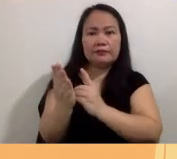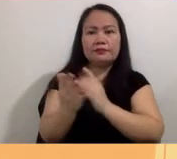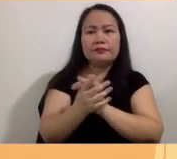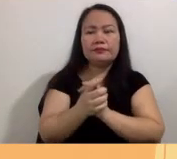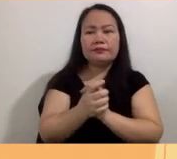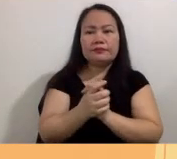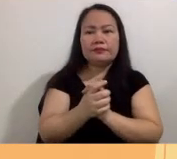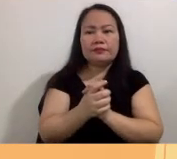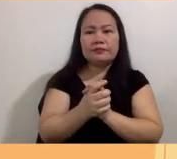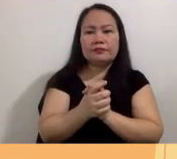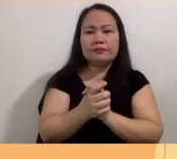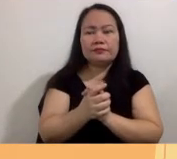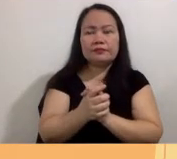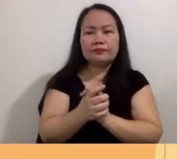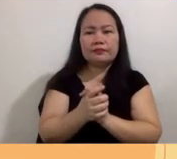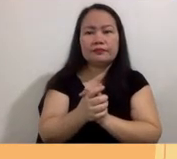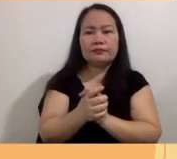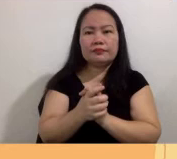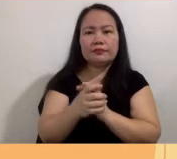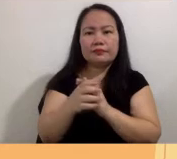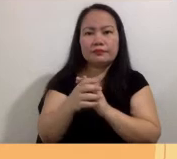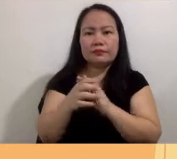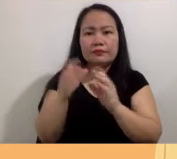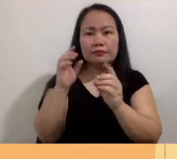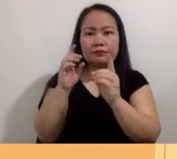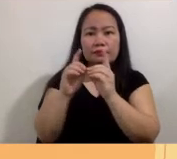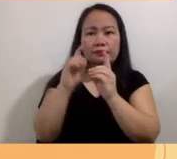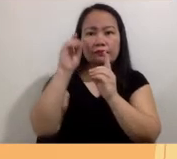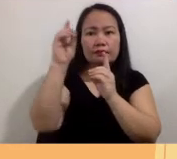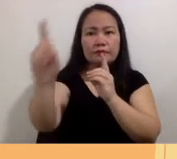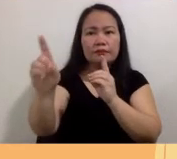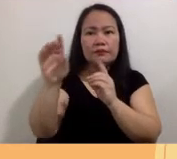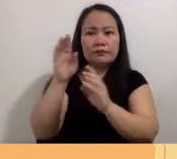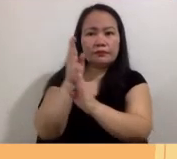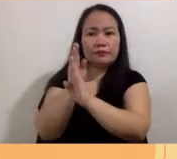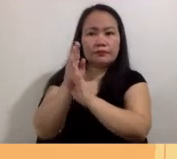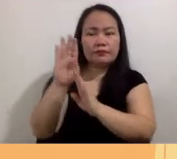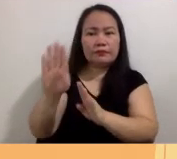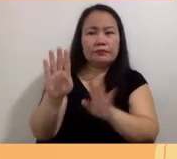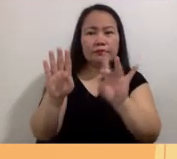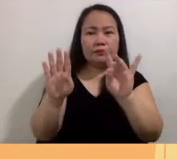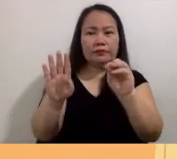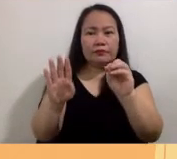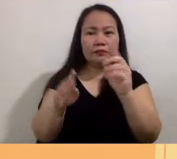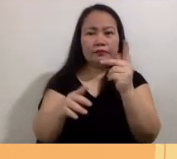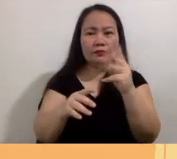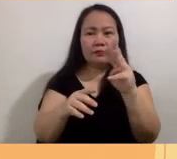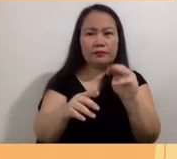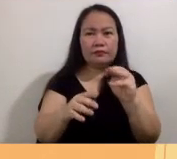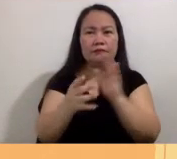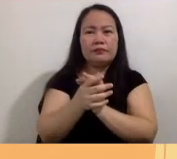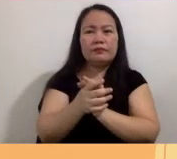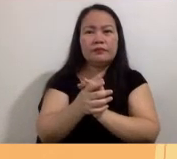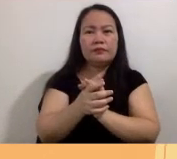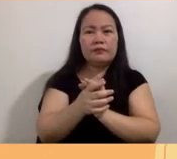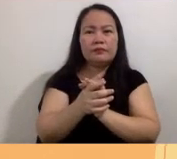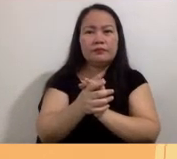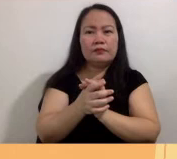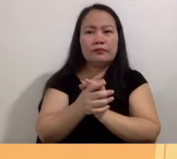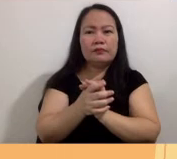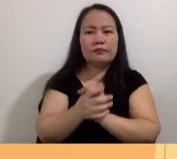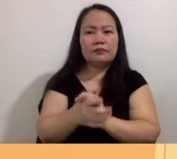So, yung distance ni bus B, kung babalikan natin, that is 80 kilometers. Si bus A ay